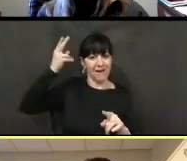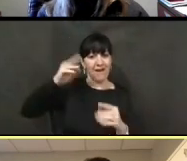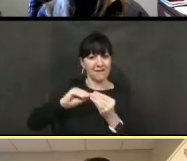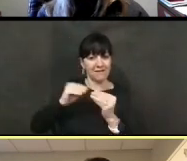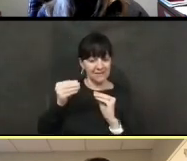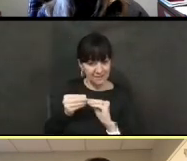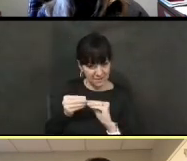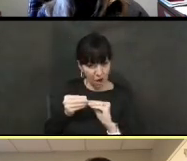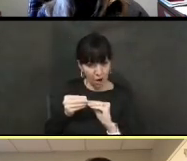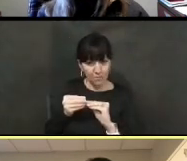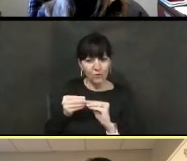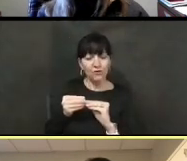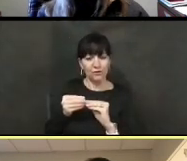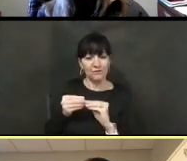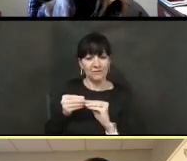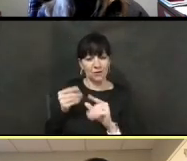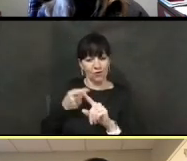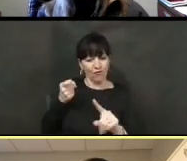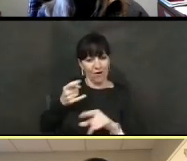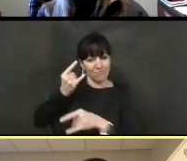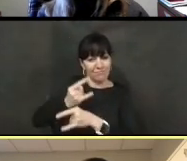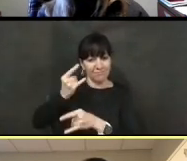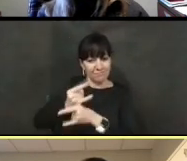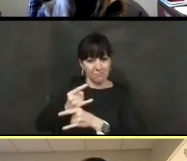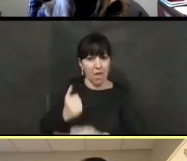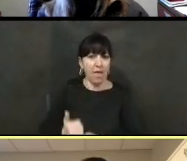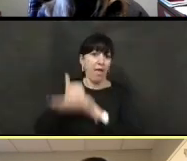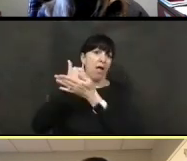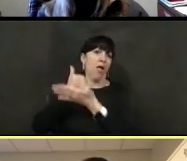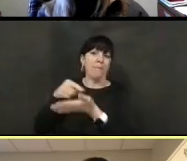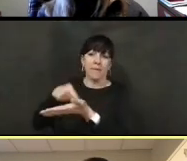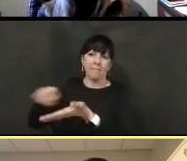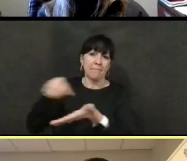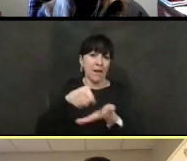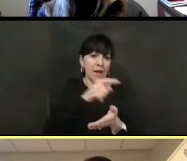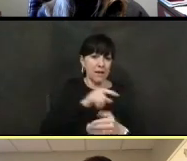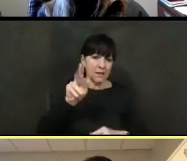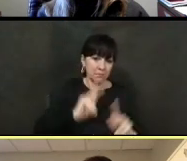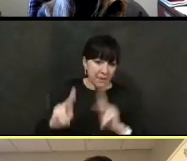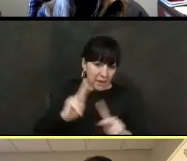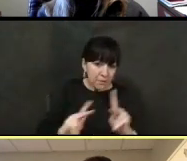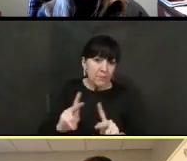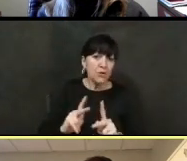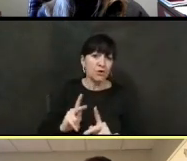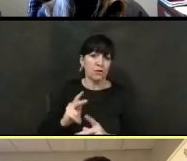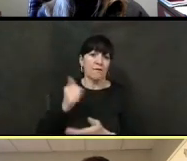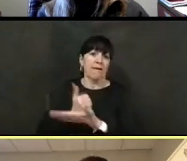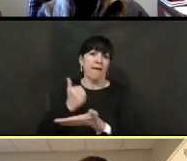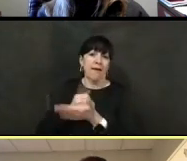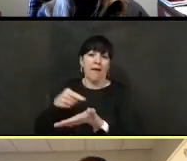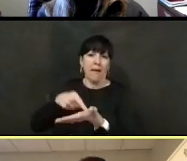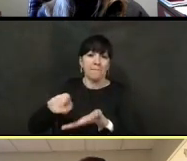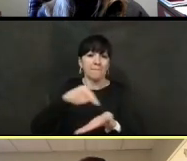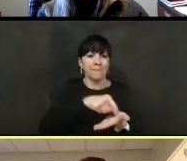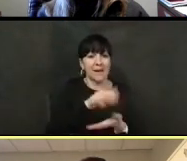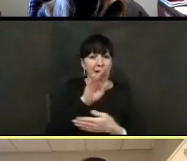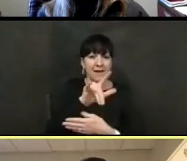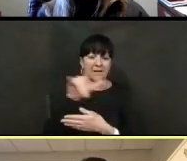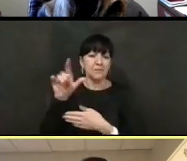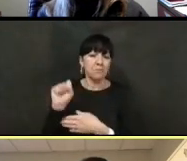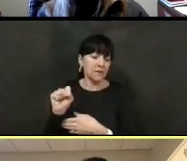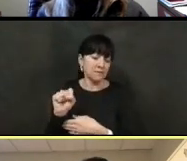to pay all of their fixed expenses, come from the sale of alcoholic beverages with meals.